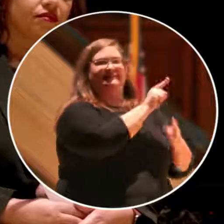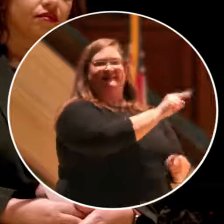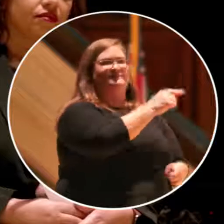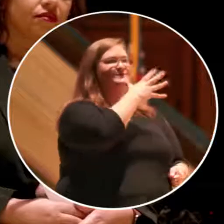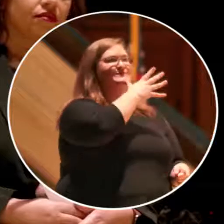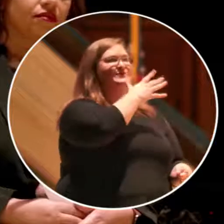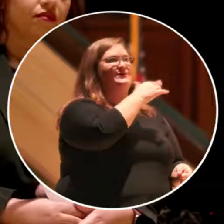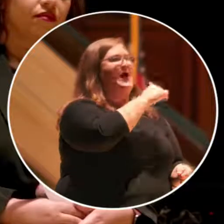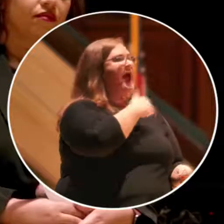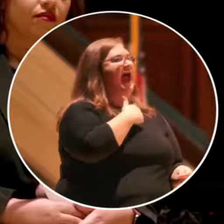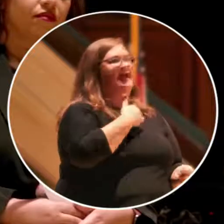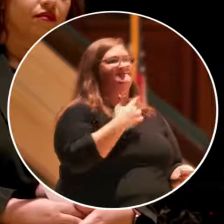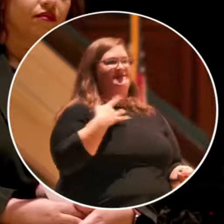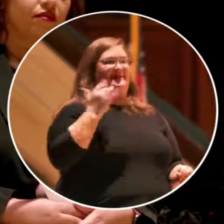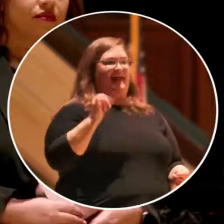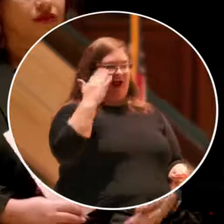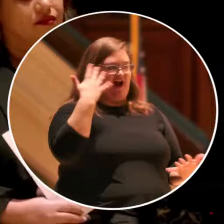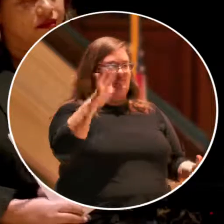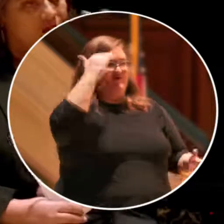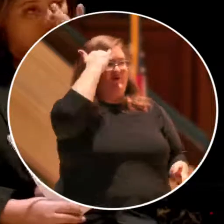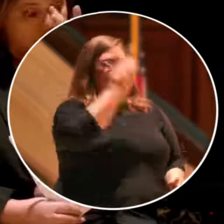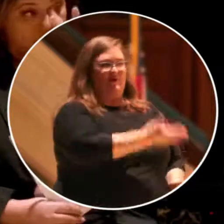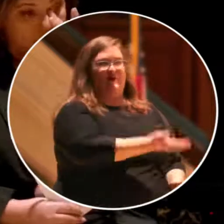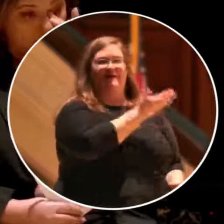I had felt I already somehow knew.